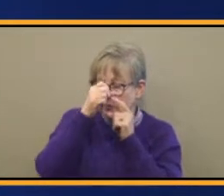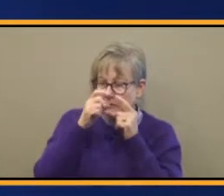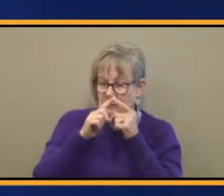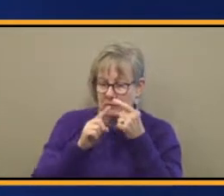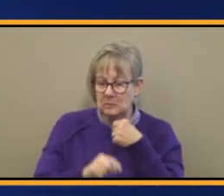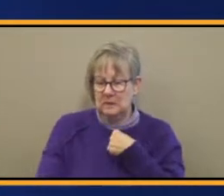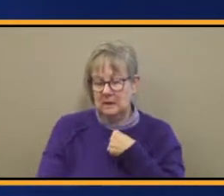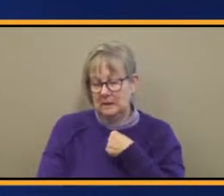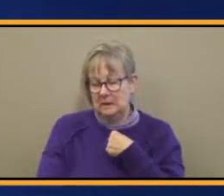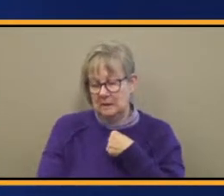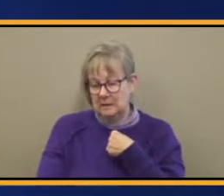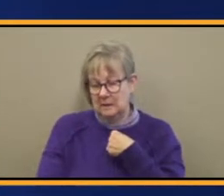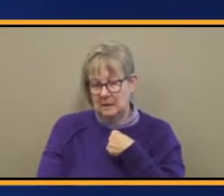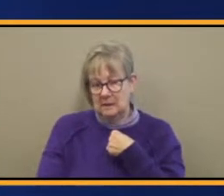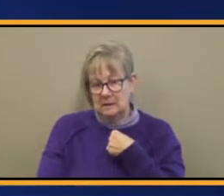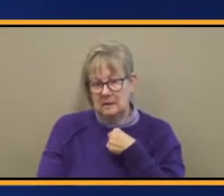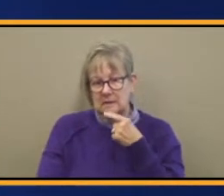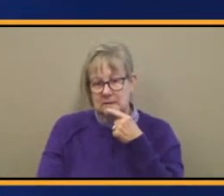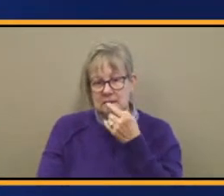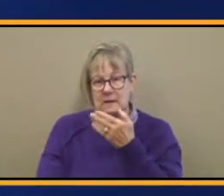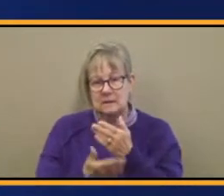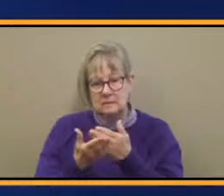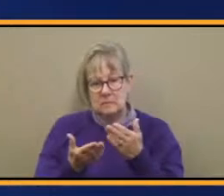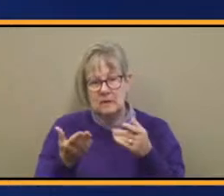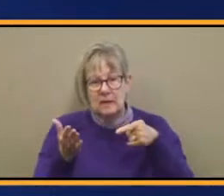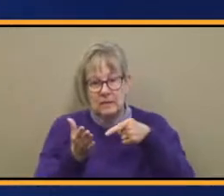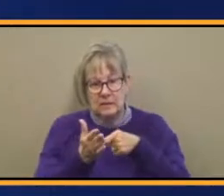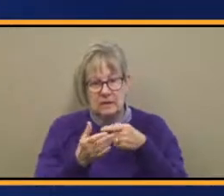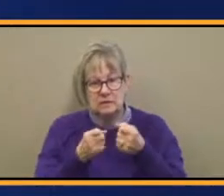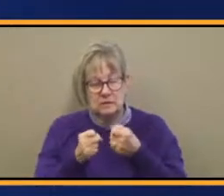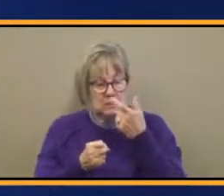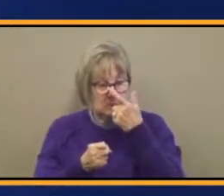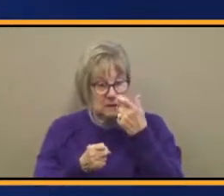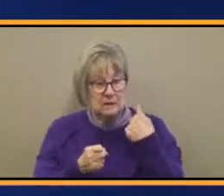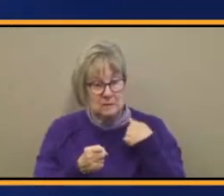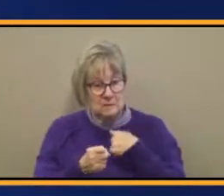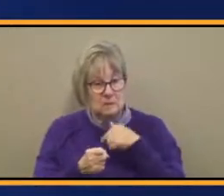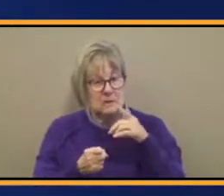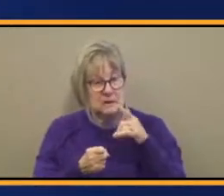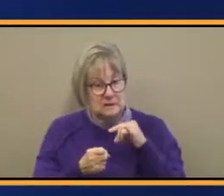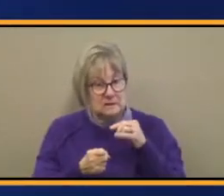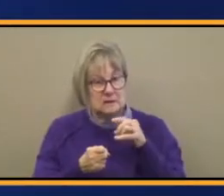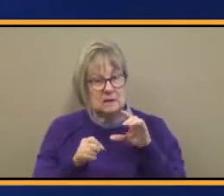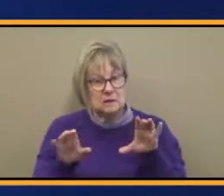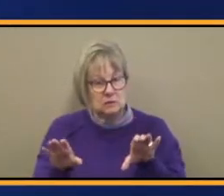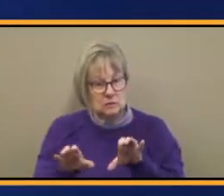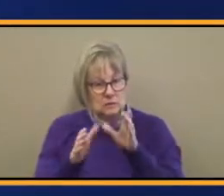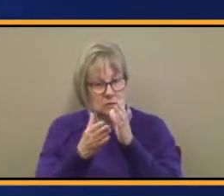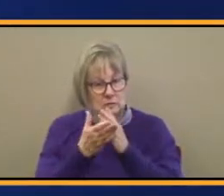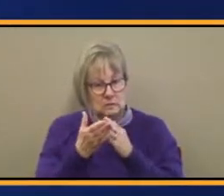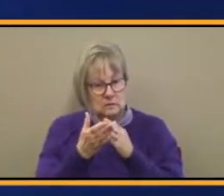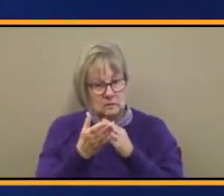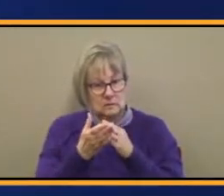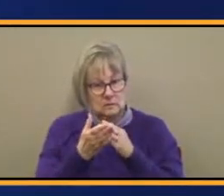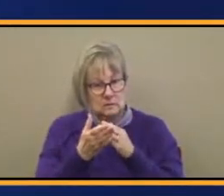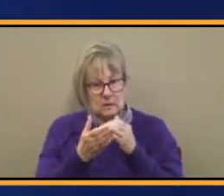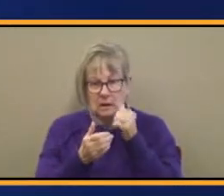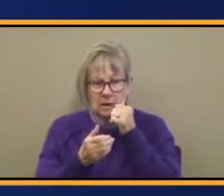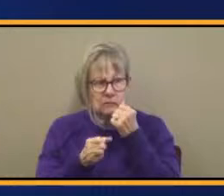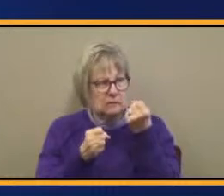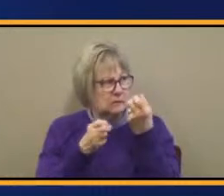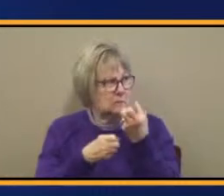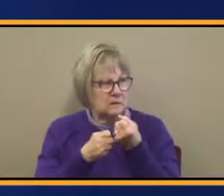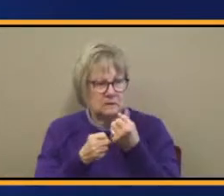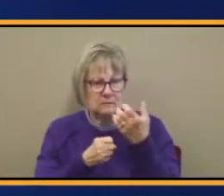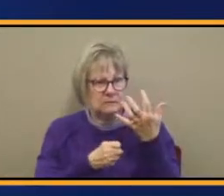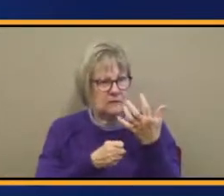here while she was saying some things. Now, this year, because we did do some every so many years, 5 years I think it